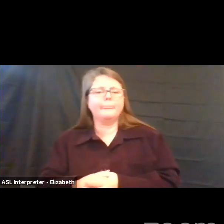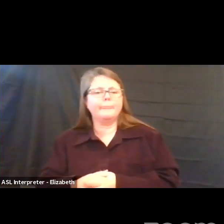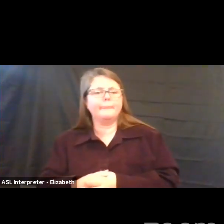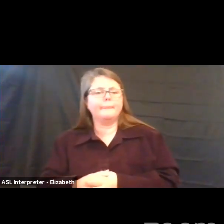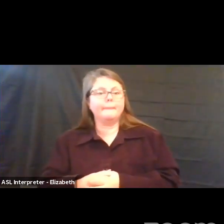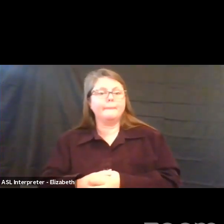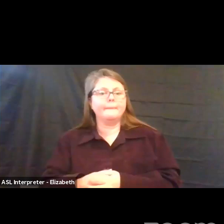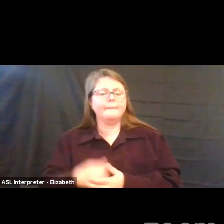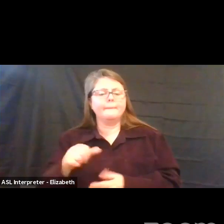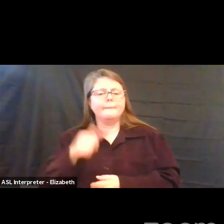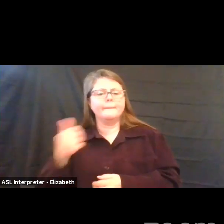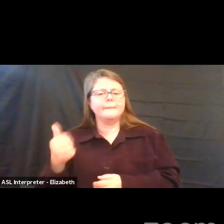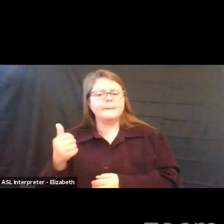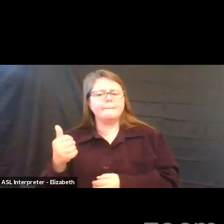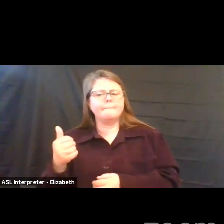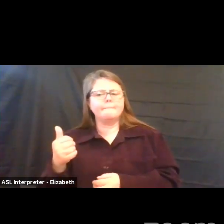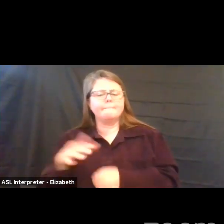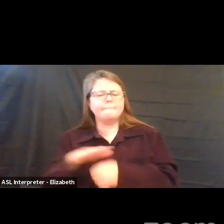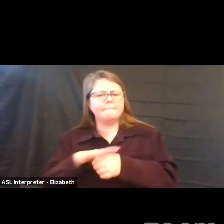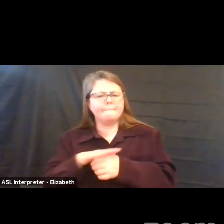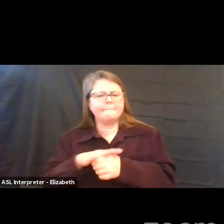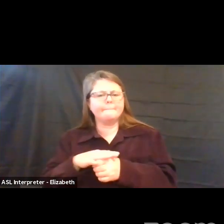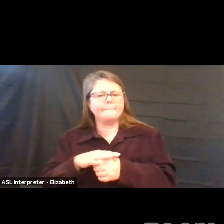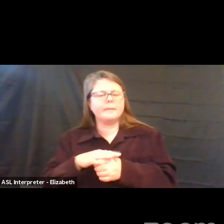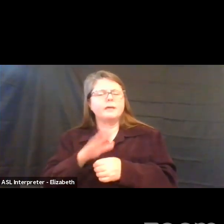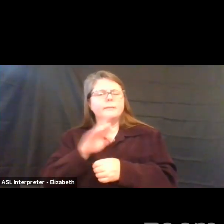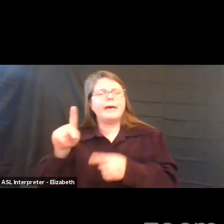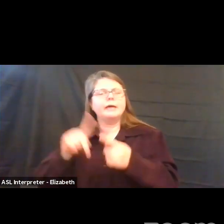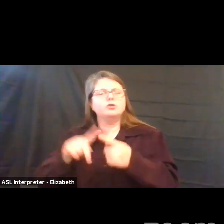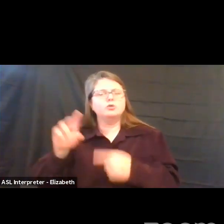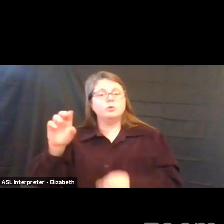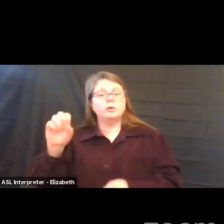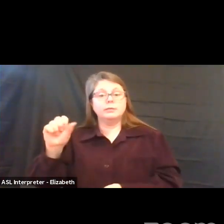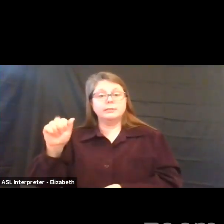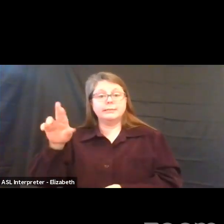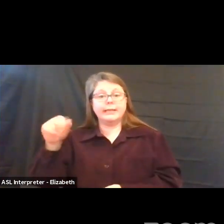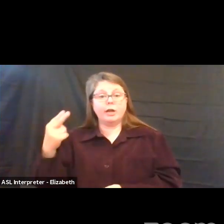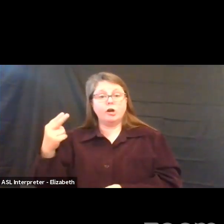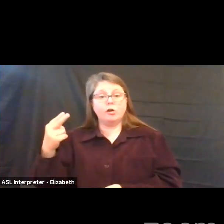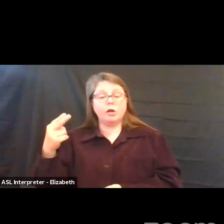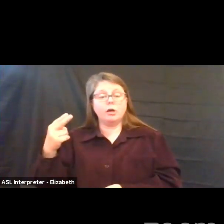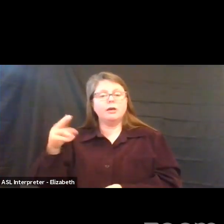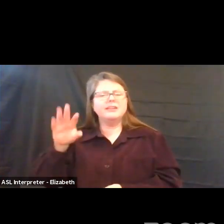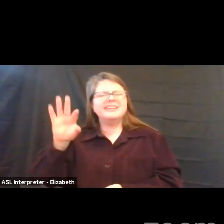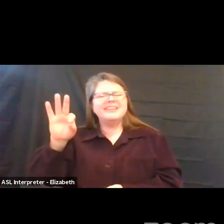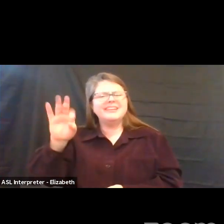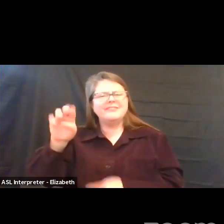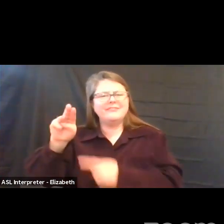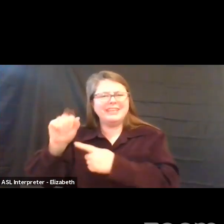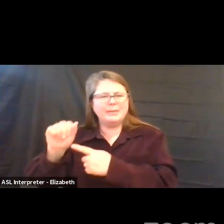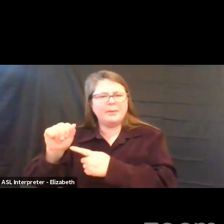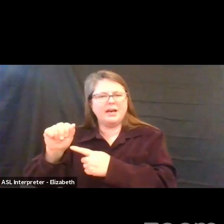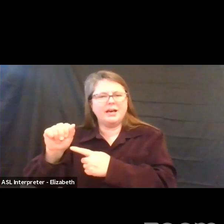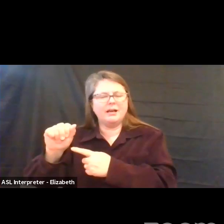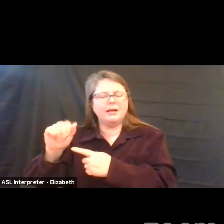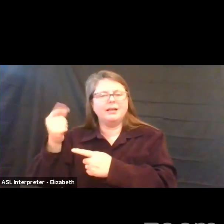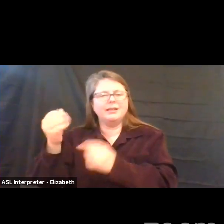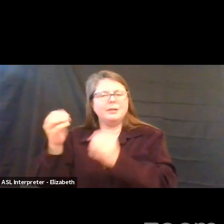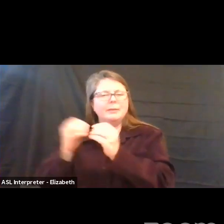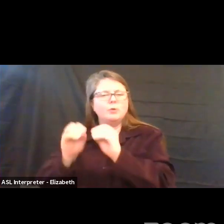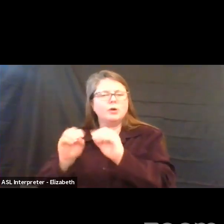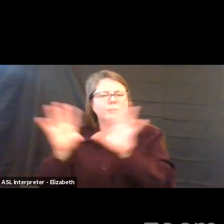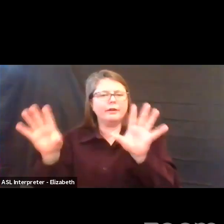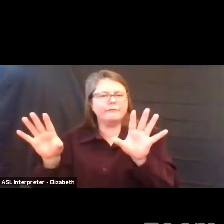to Sarah and FEMA for just a little bit more clarification, because you really caught people's attention with